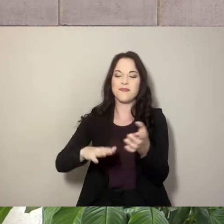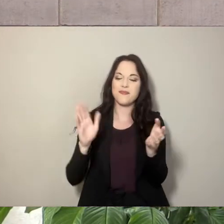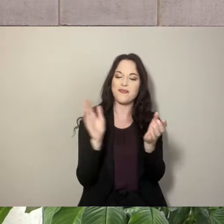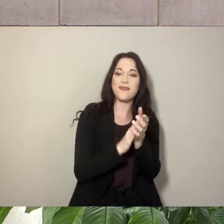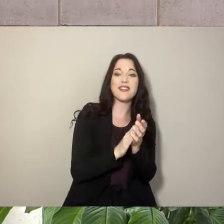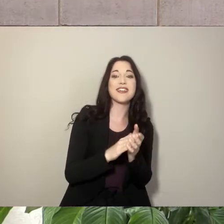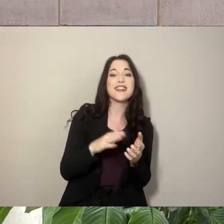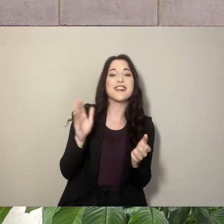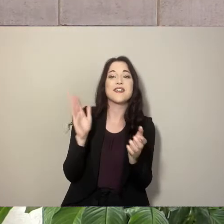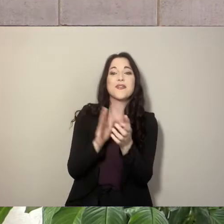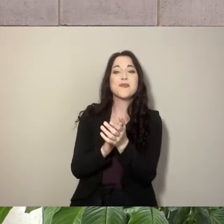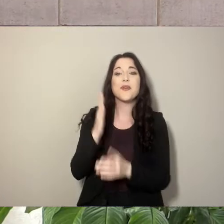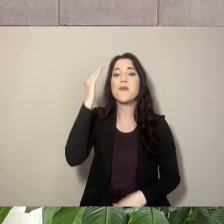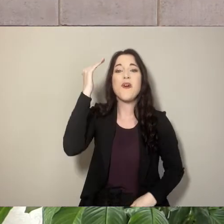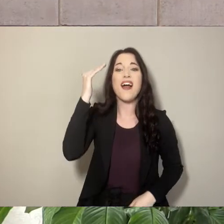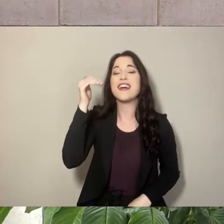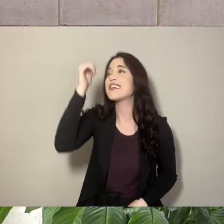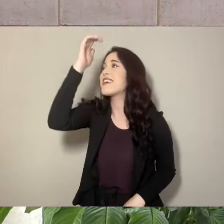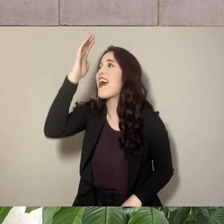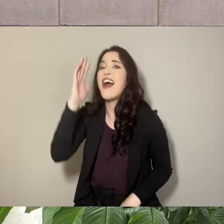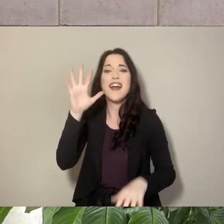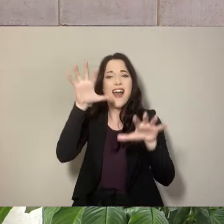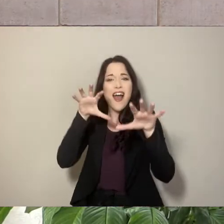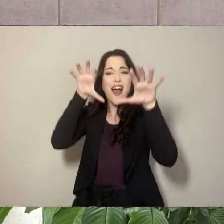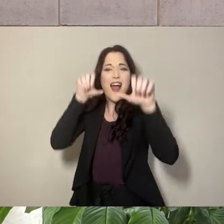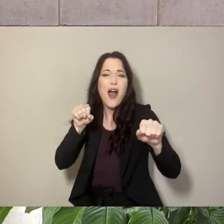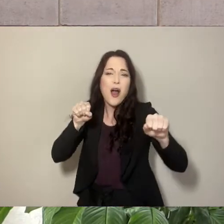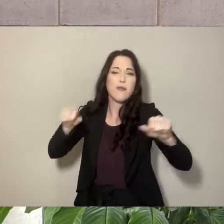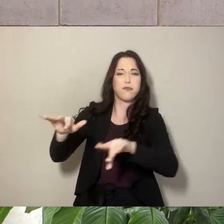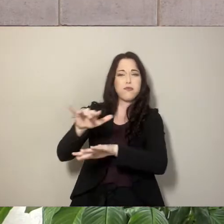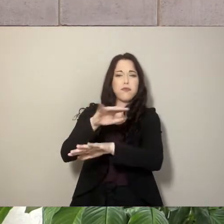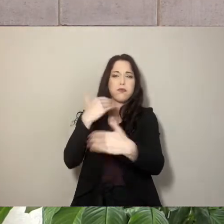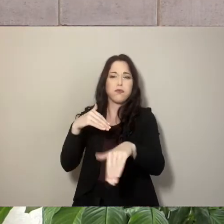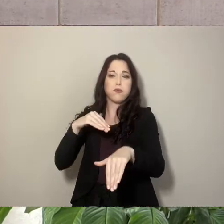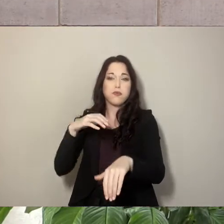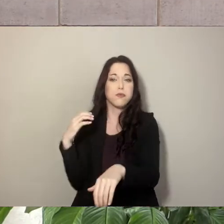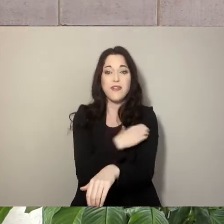The presence of our God is in this place. Hallelujah.